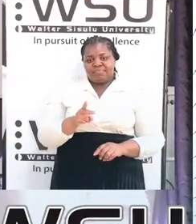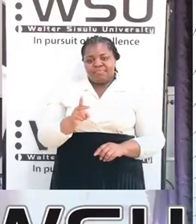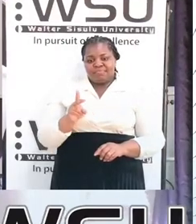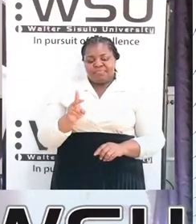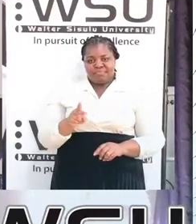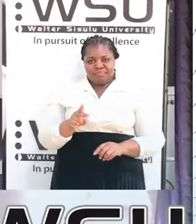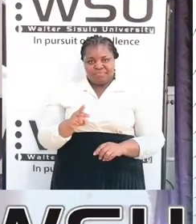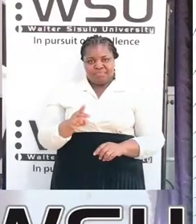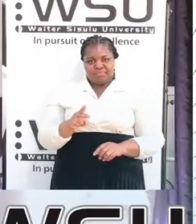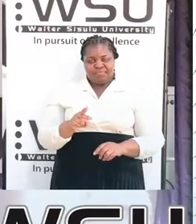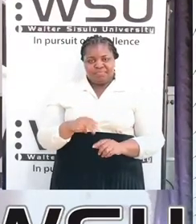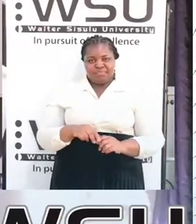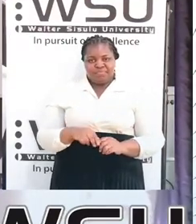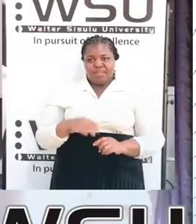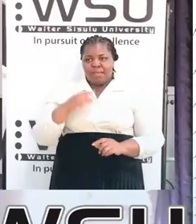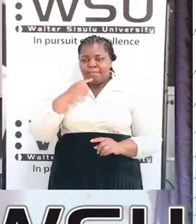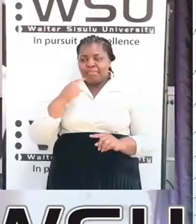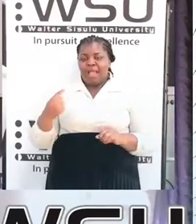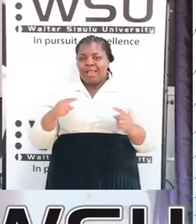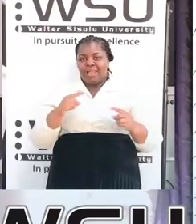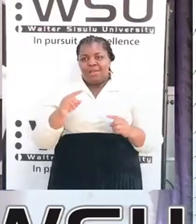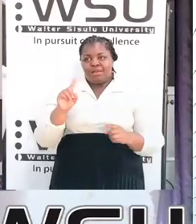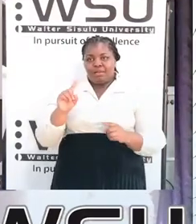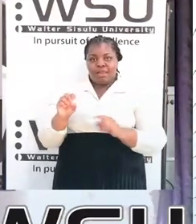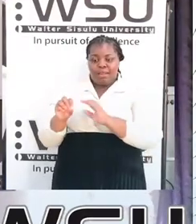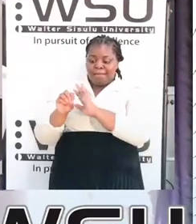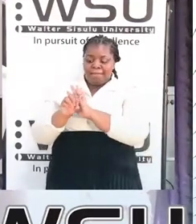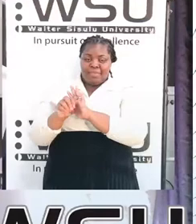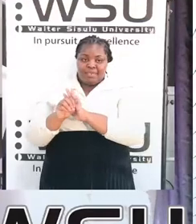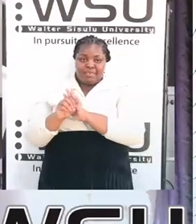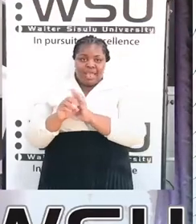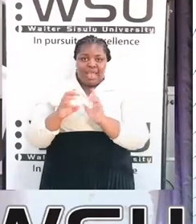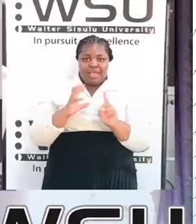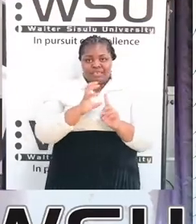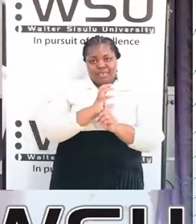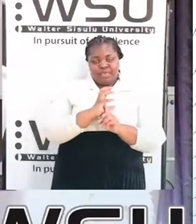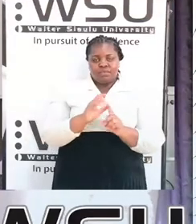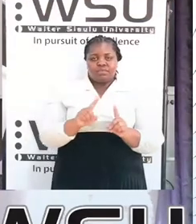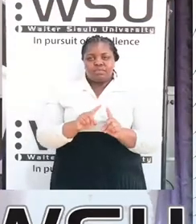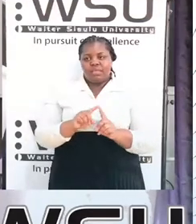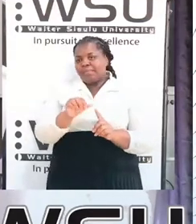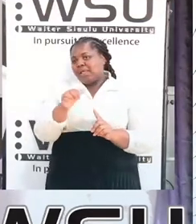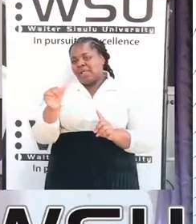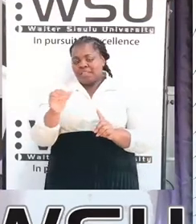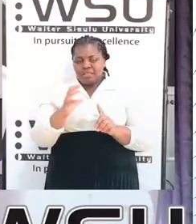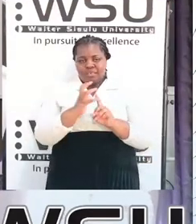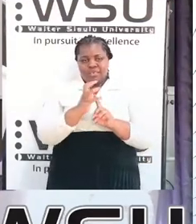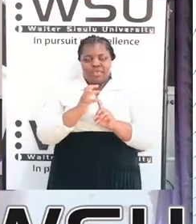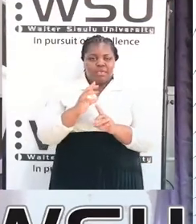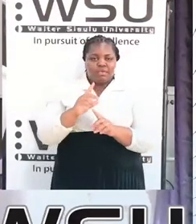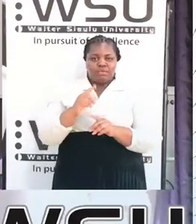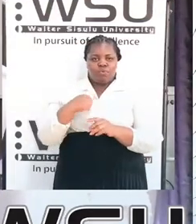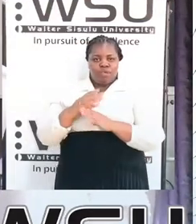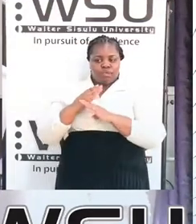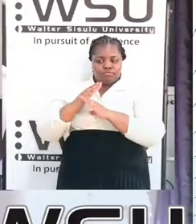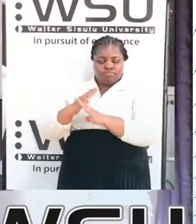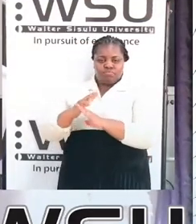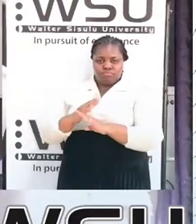against media attacks and other attacks in various platforms,